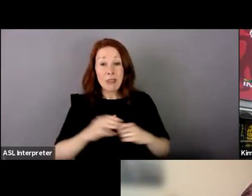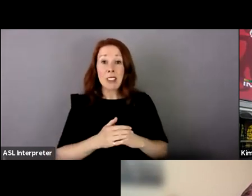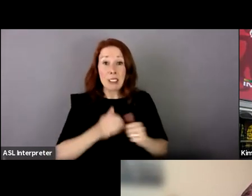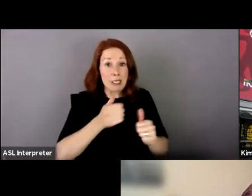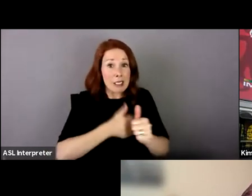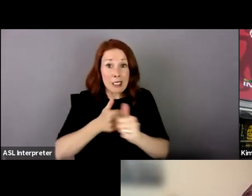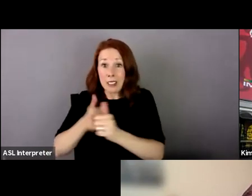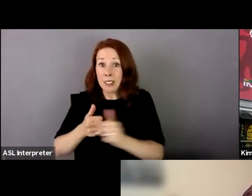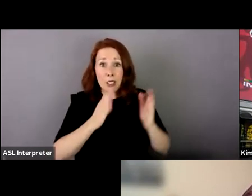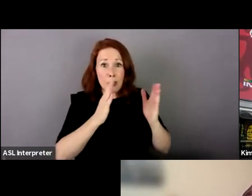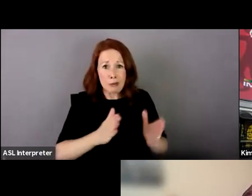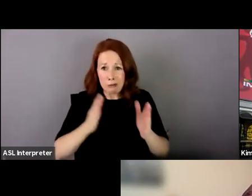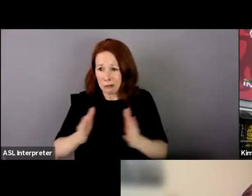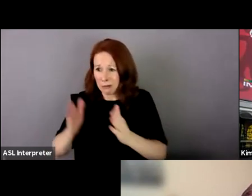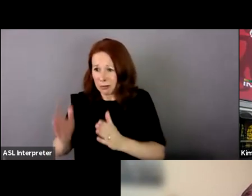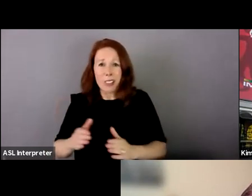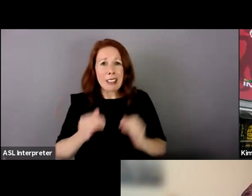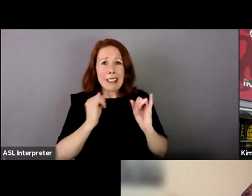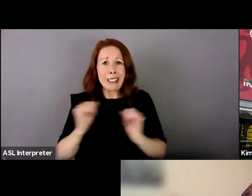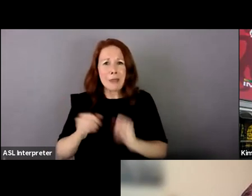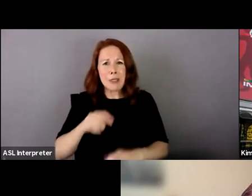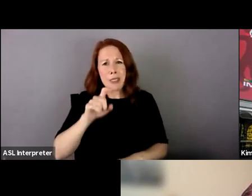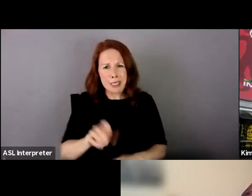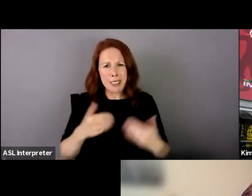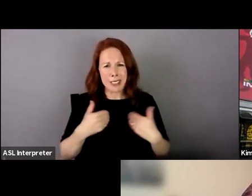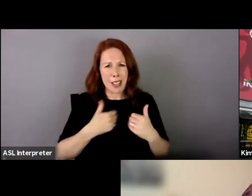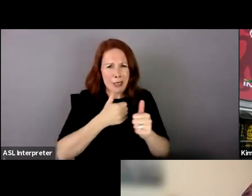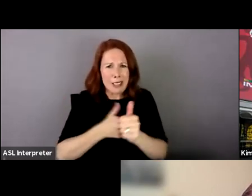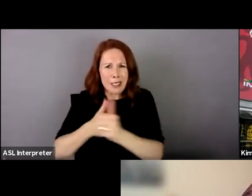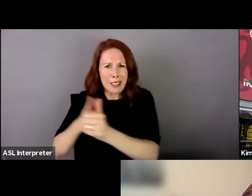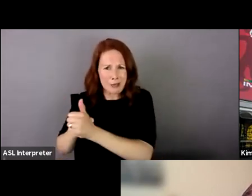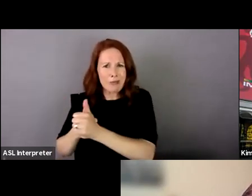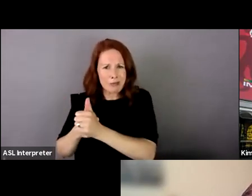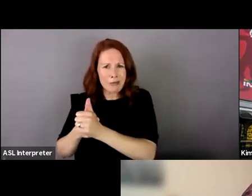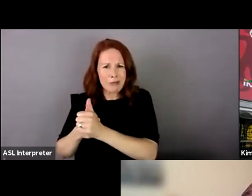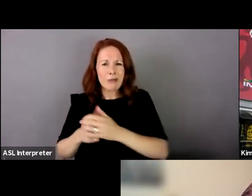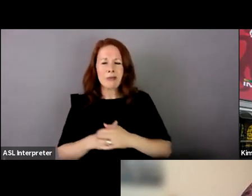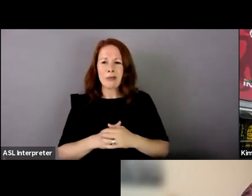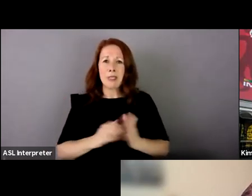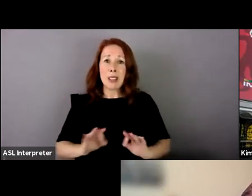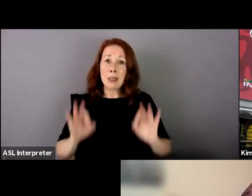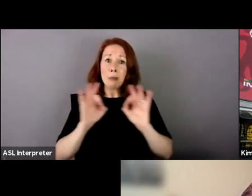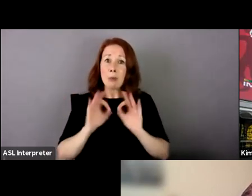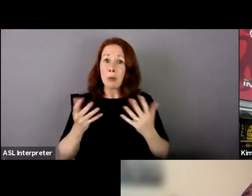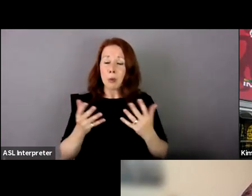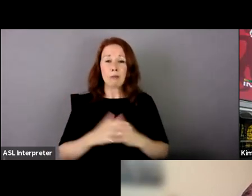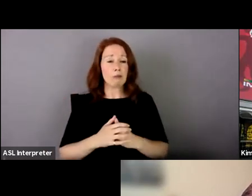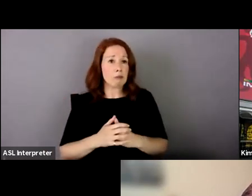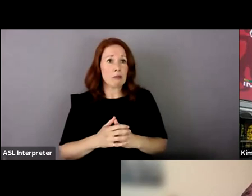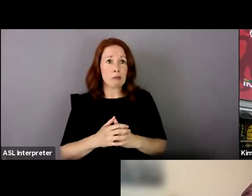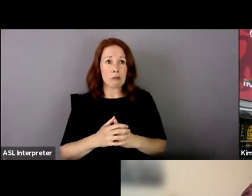unique individual needs. And I think a piece of this is just being as humble